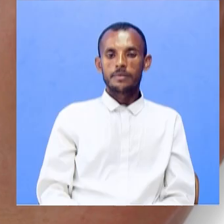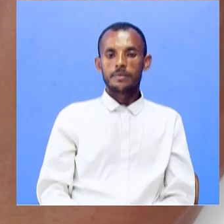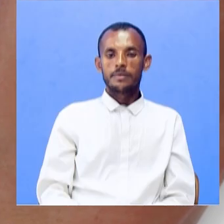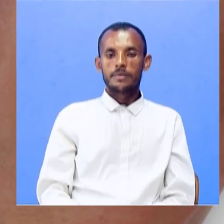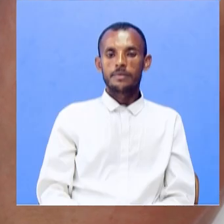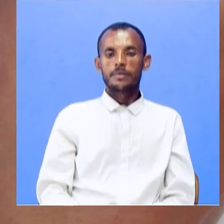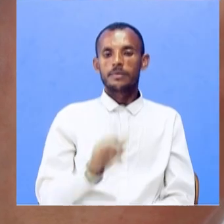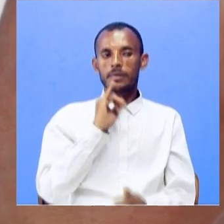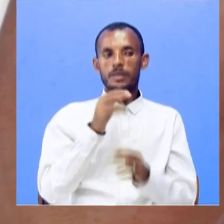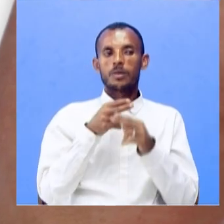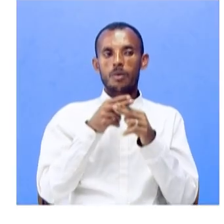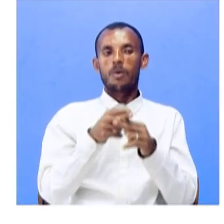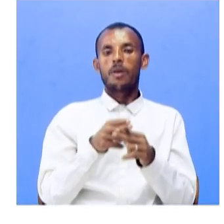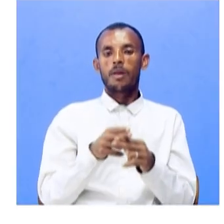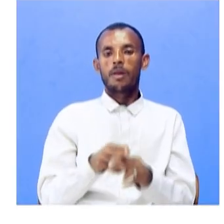is called.